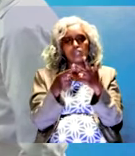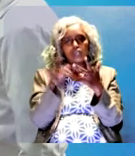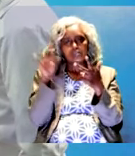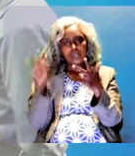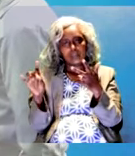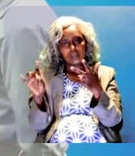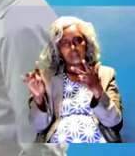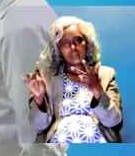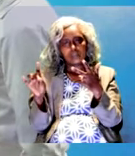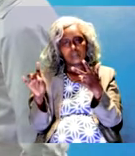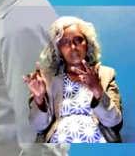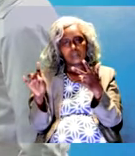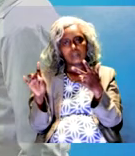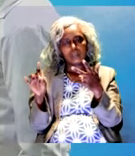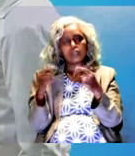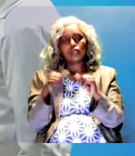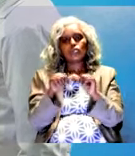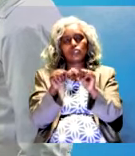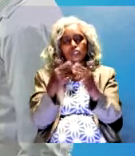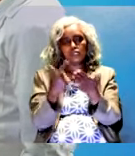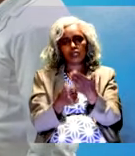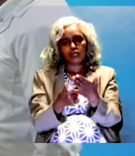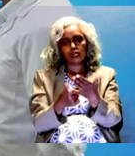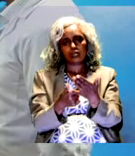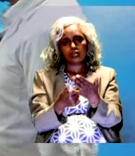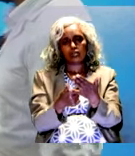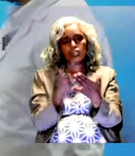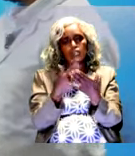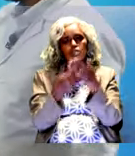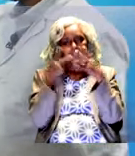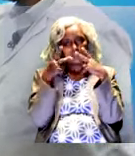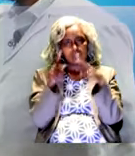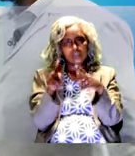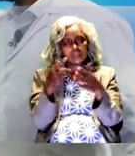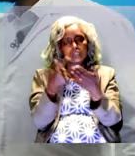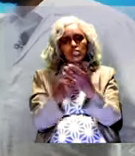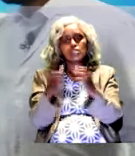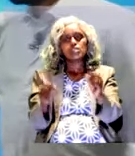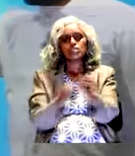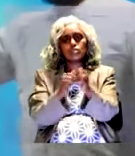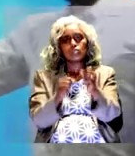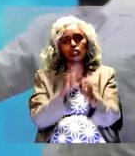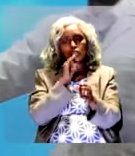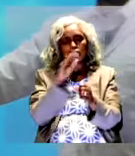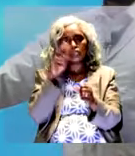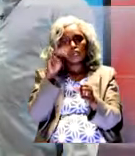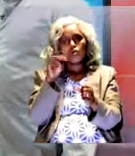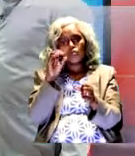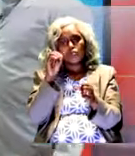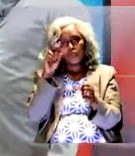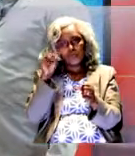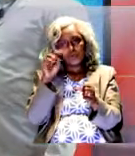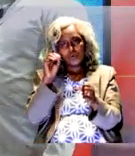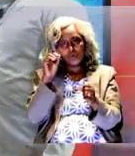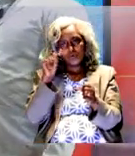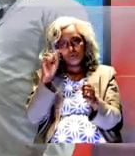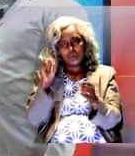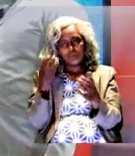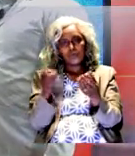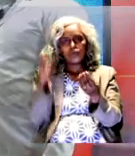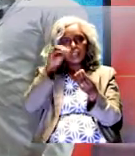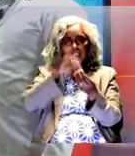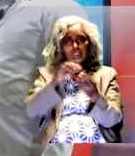third 8. It goes on like this. As you can see, this sequence it is a monotonic, or it's increasing sequence.